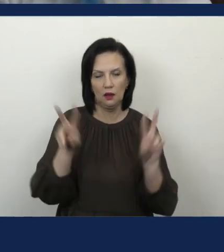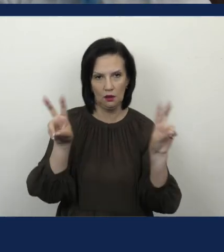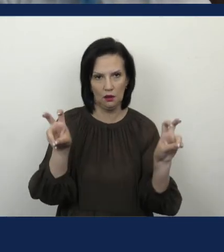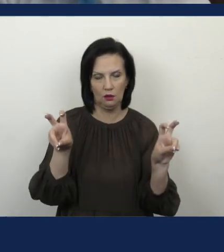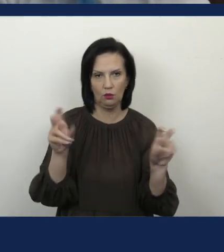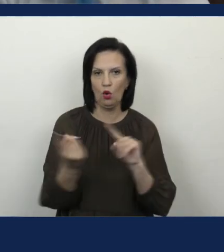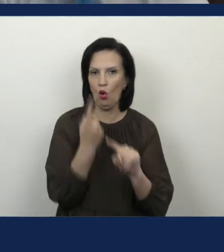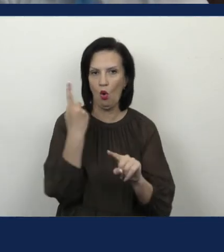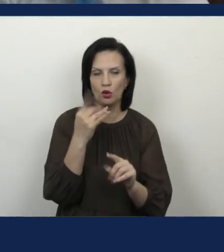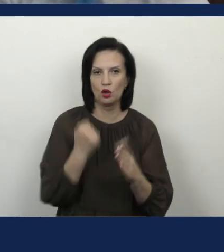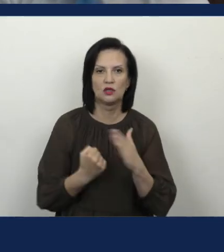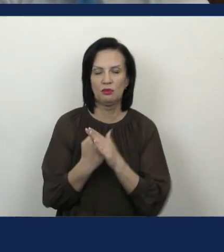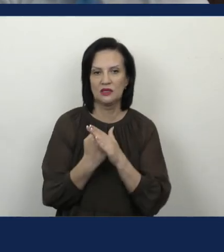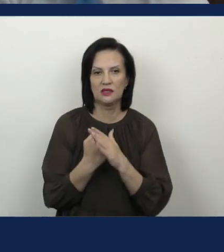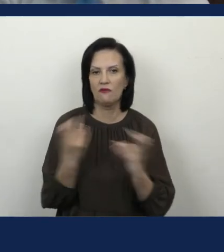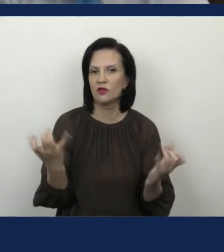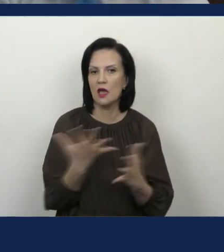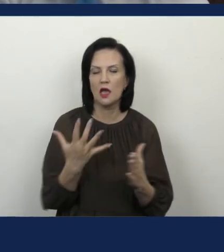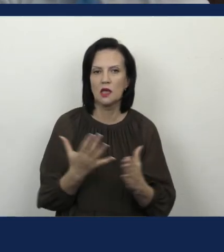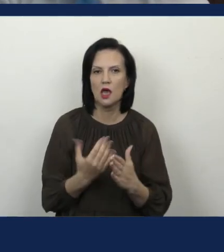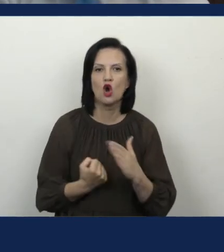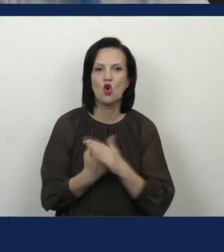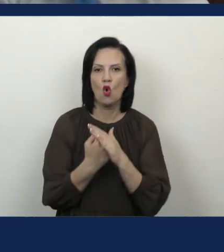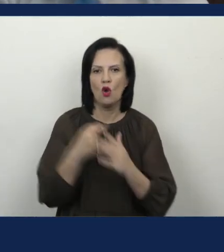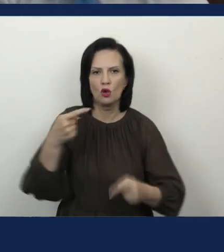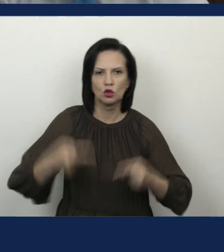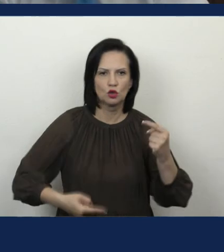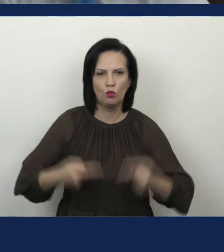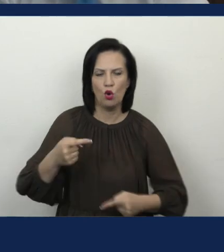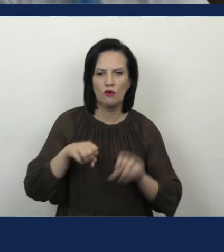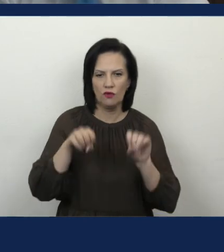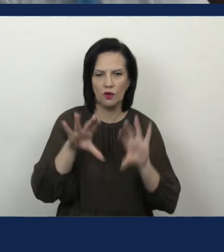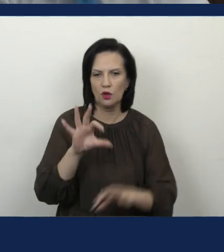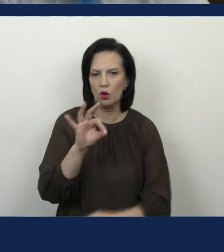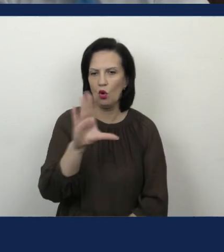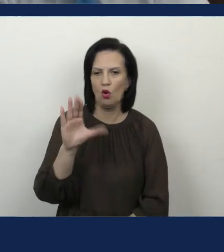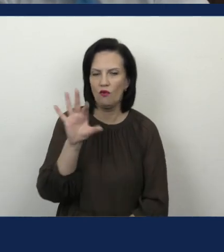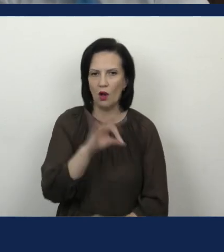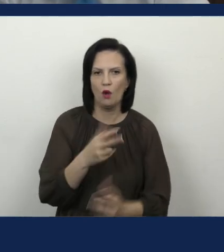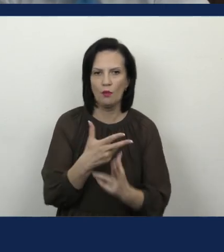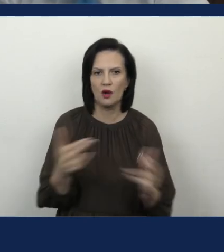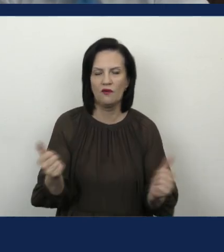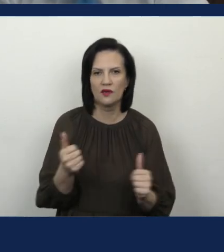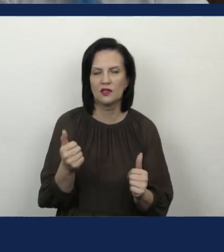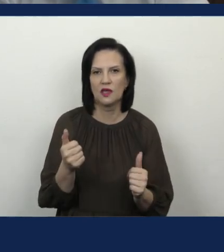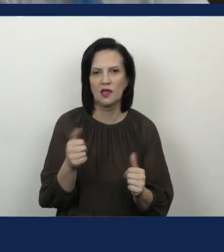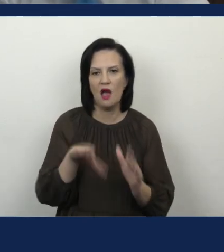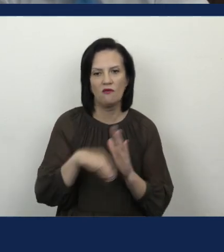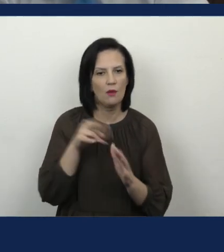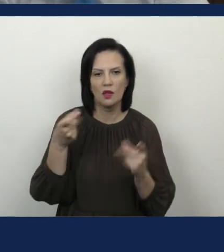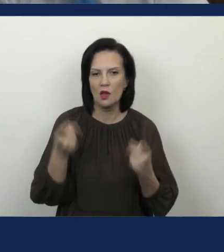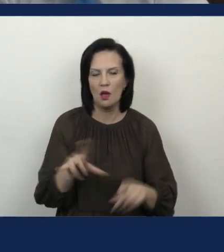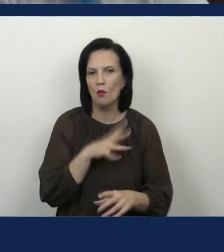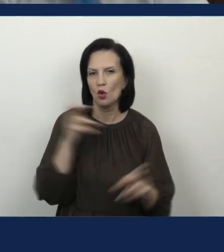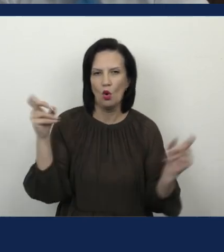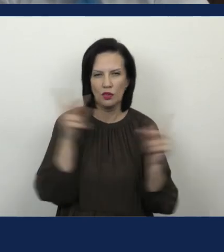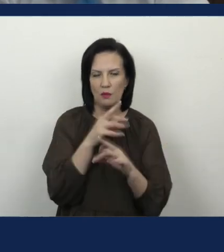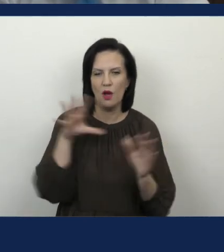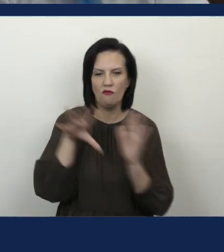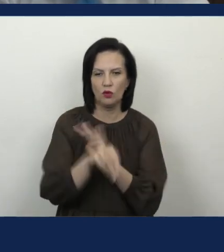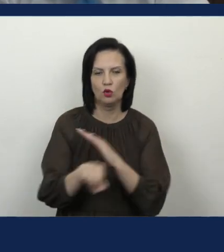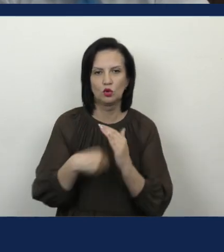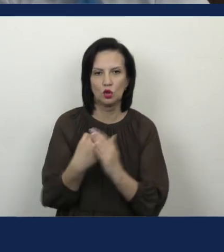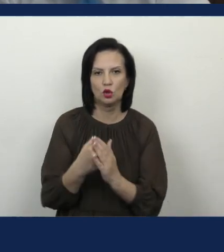revoked the decisions, the disputed decisions. Yet another situation was